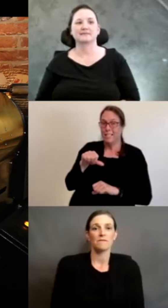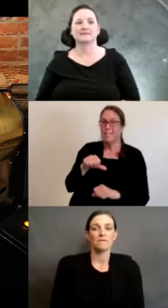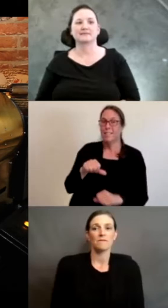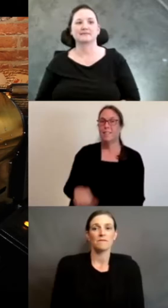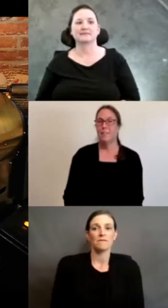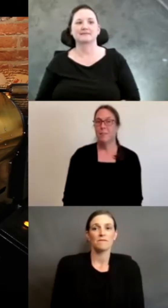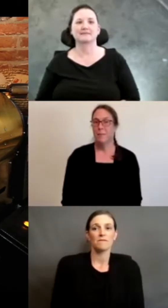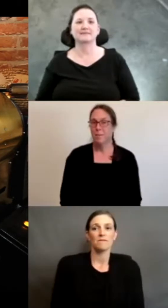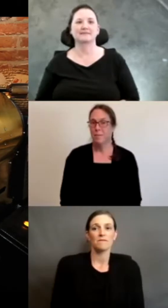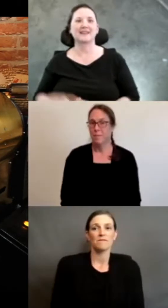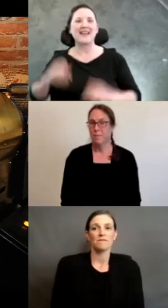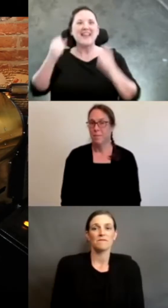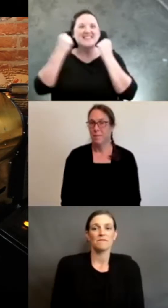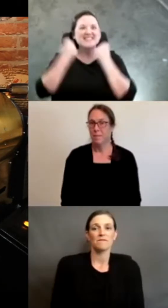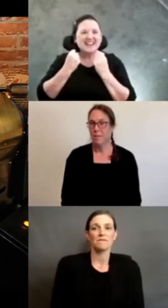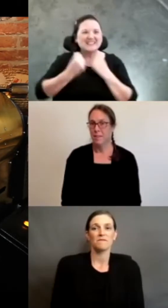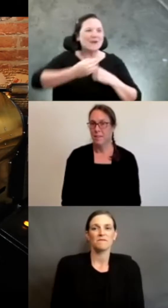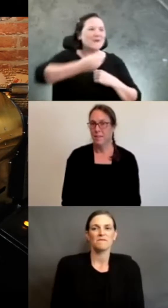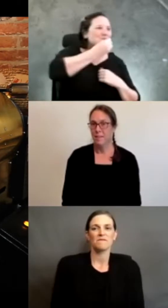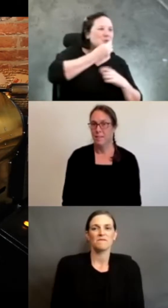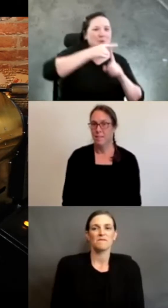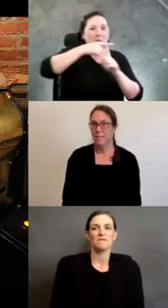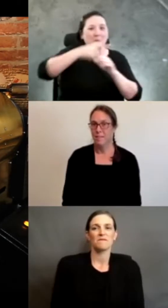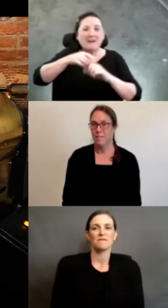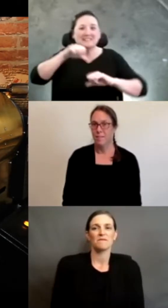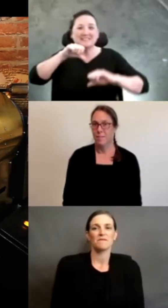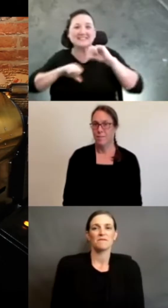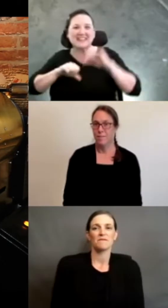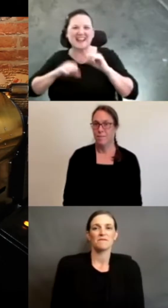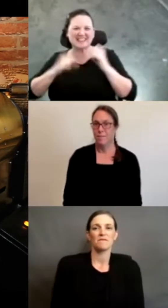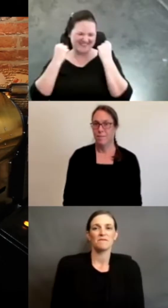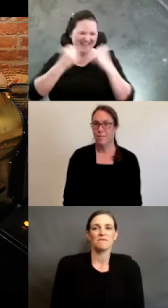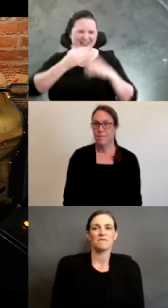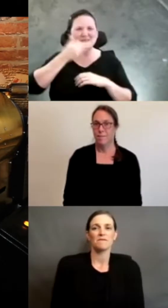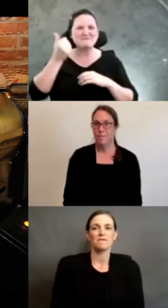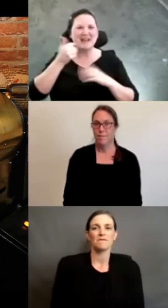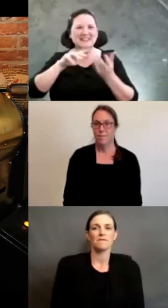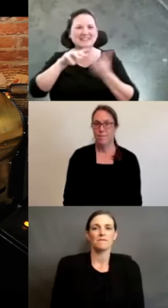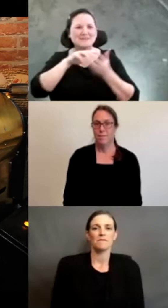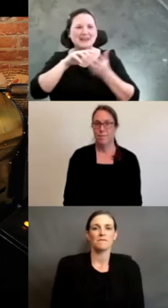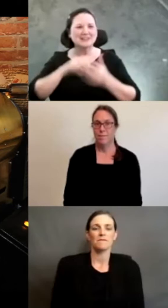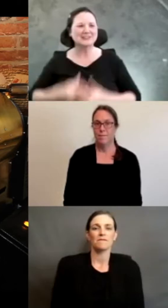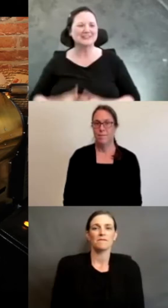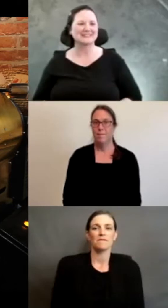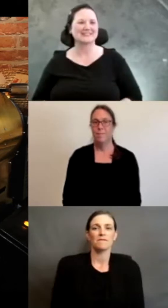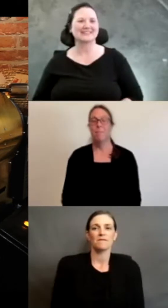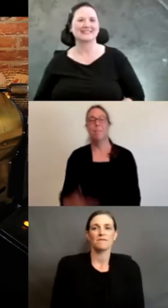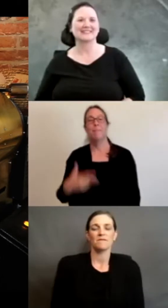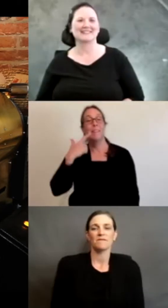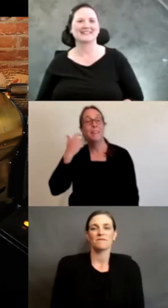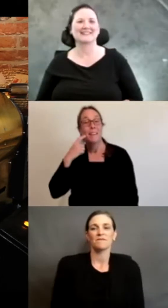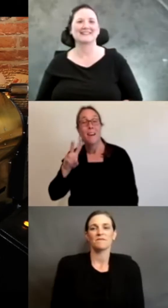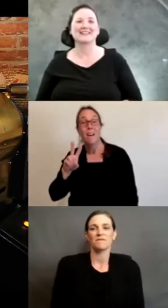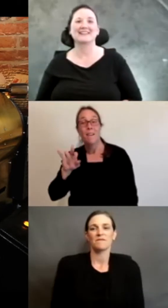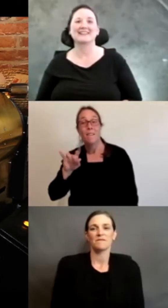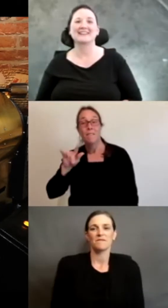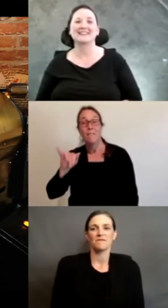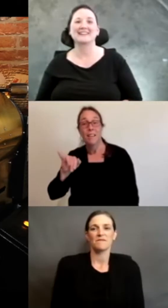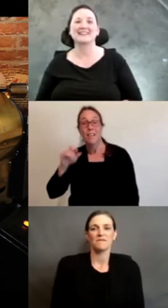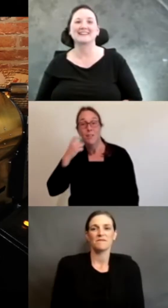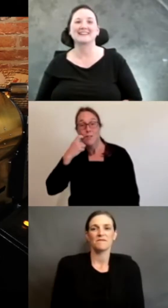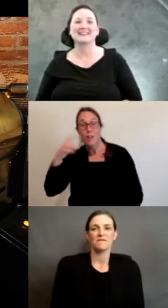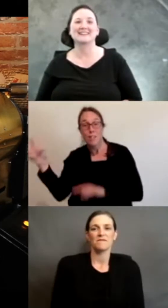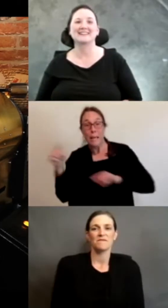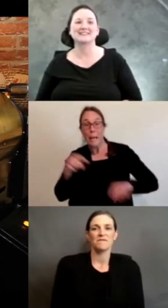and science, the best combination. Vicky was just here. I'll just make it a